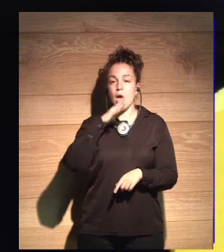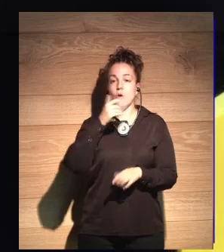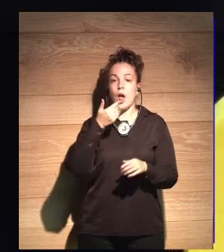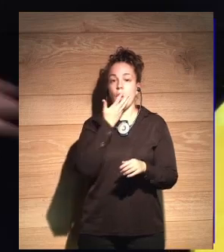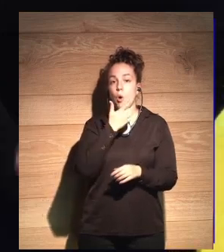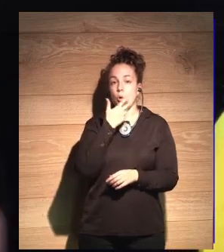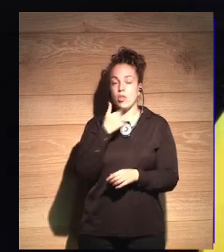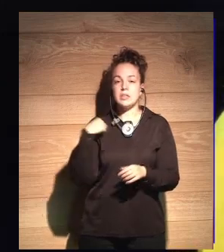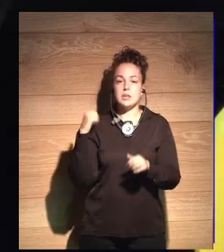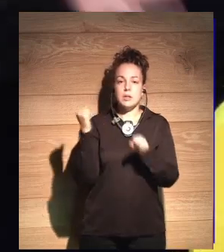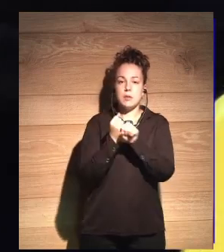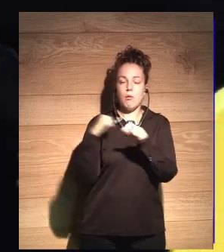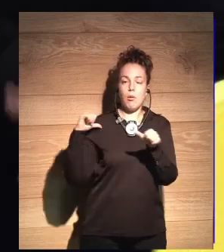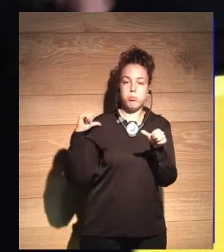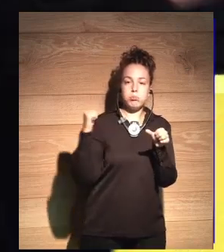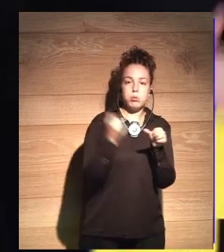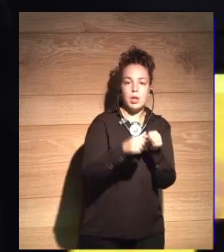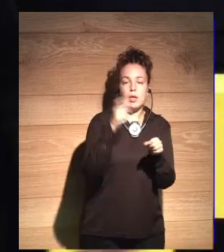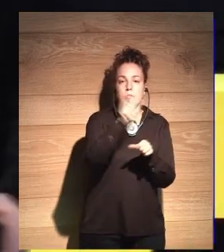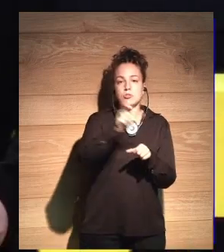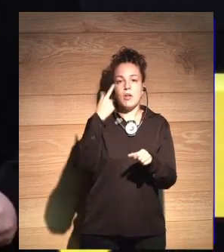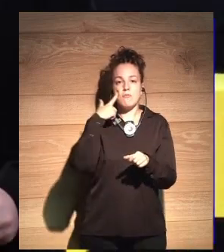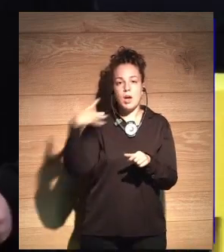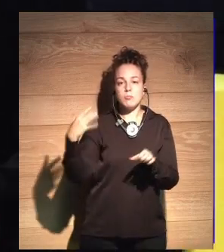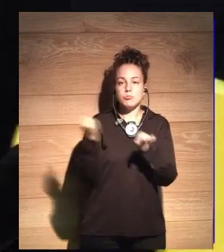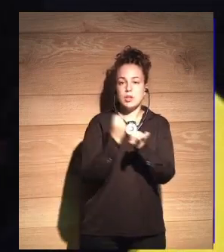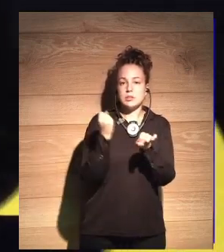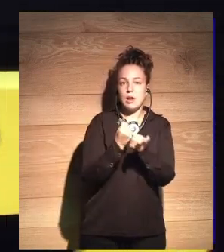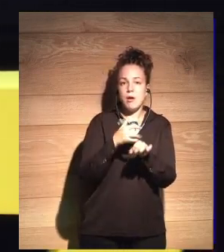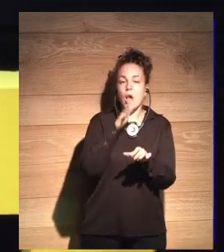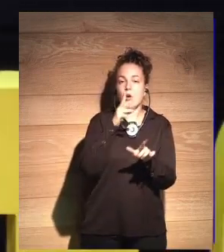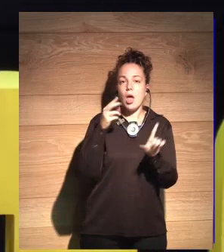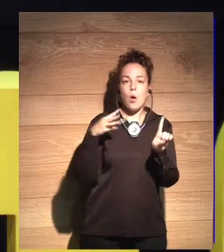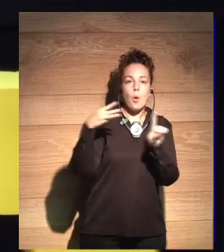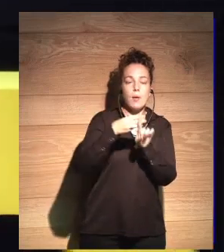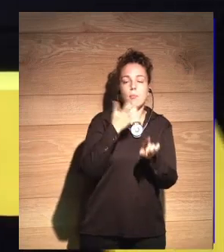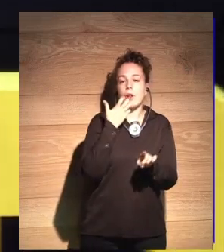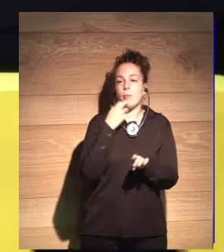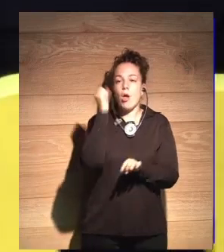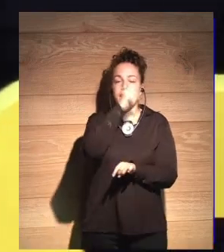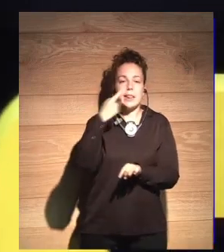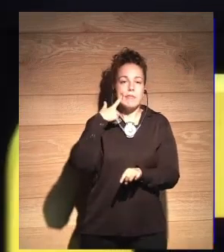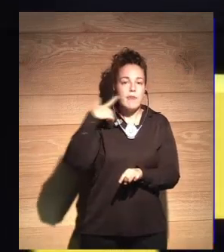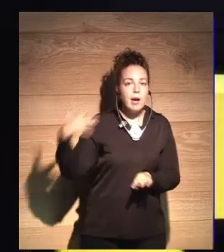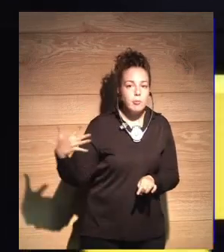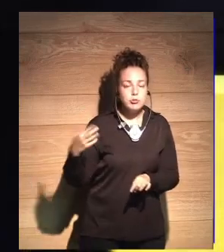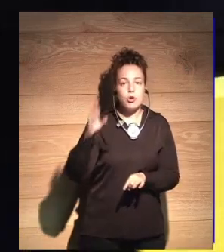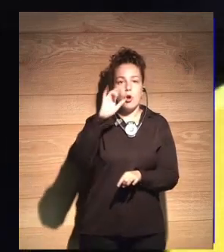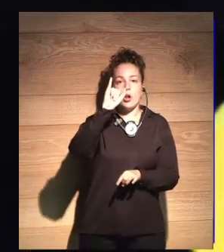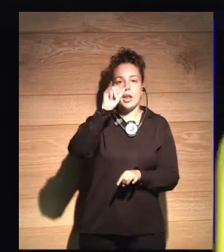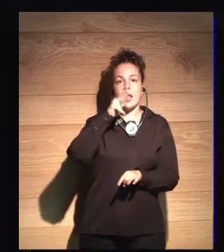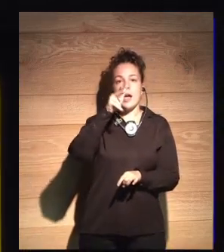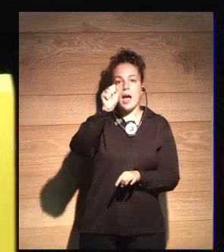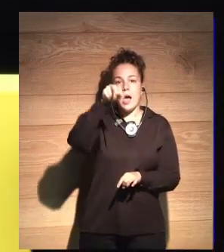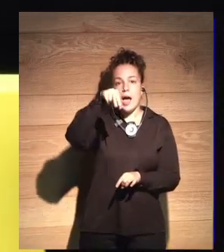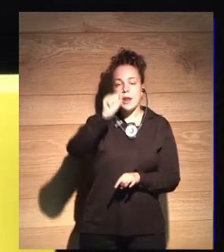in a while. He has a long trajectory. He has worked with many famous people, from Rihanna to